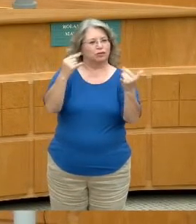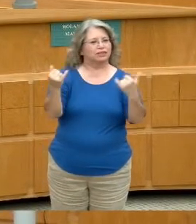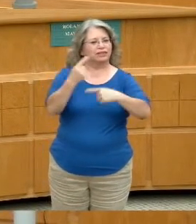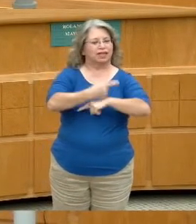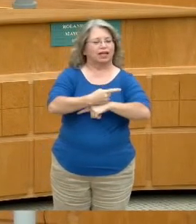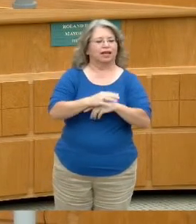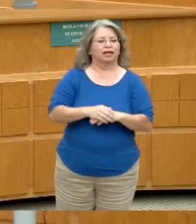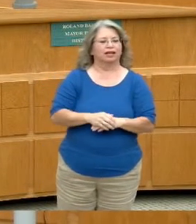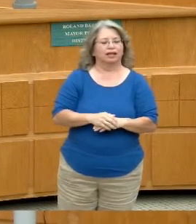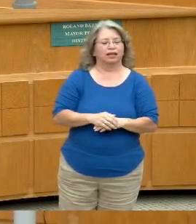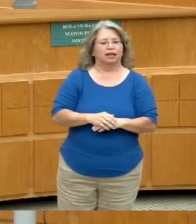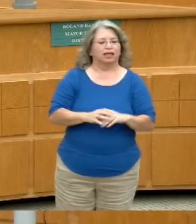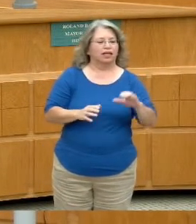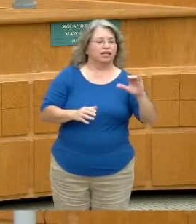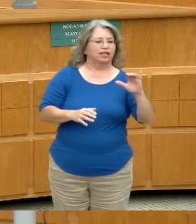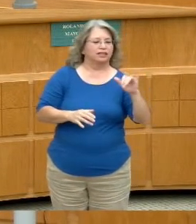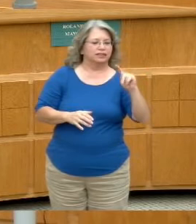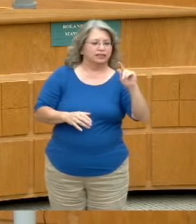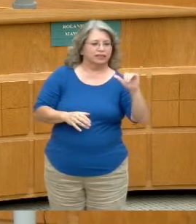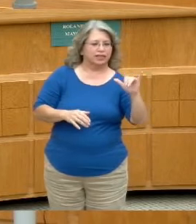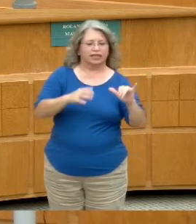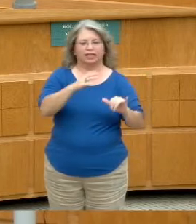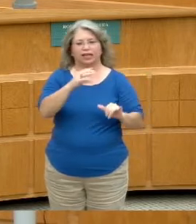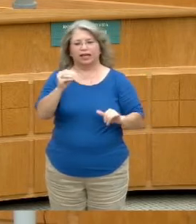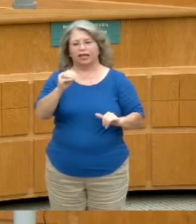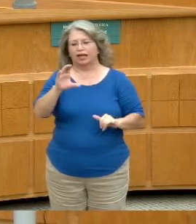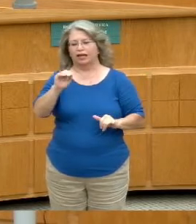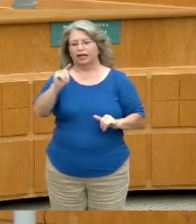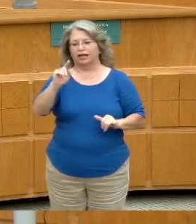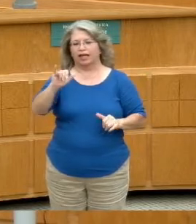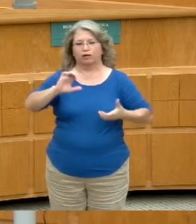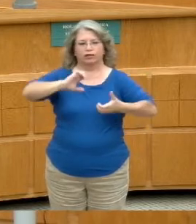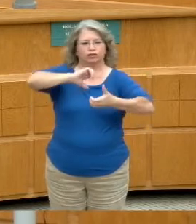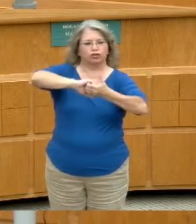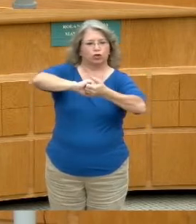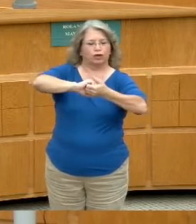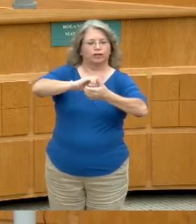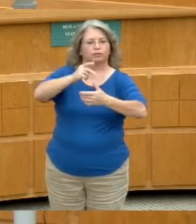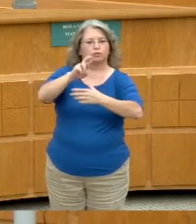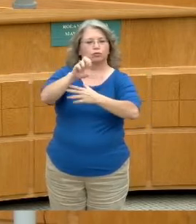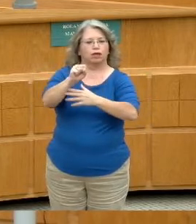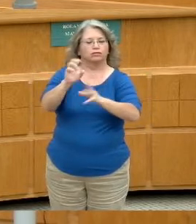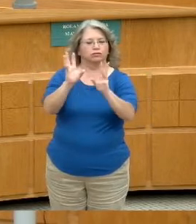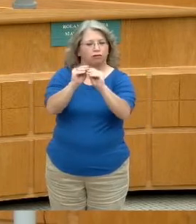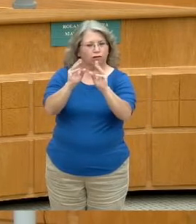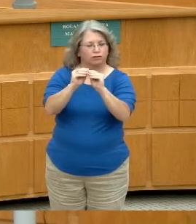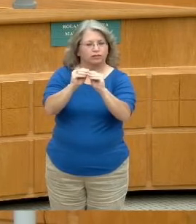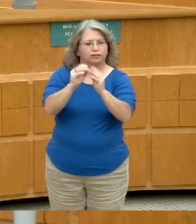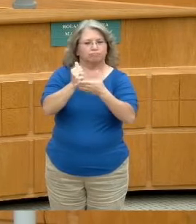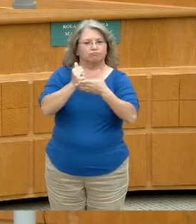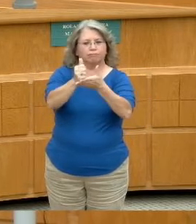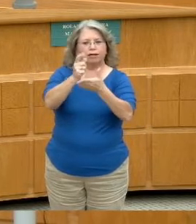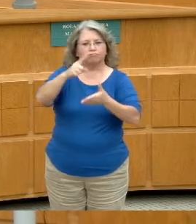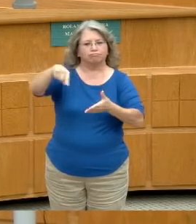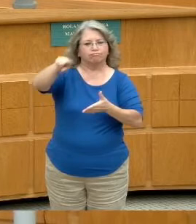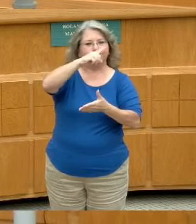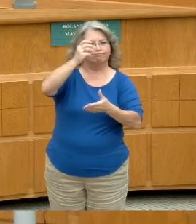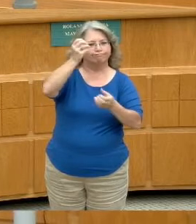is our City of Corpus Christi and Nueces County joint press event to help the community